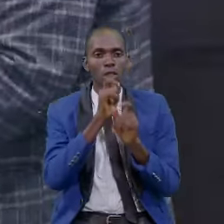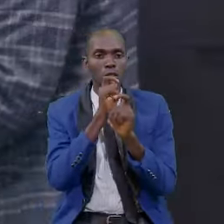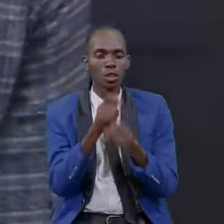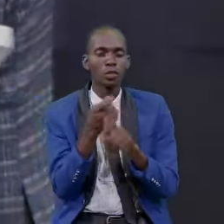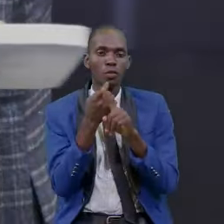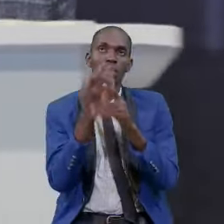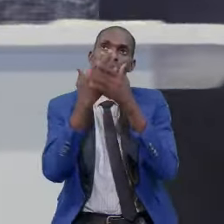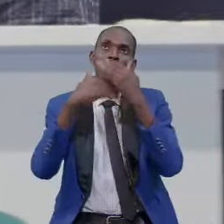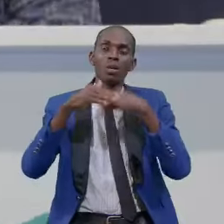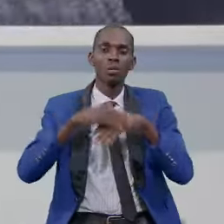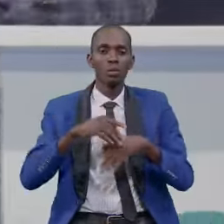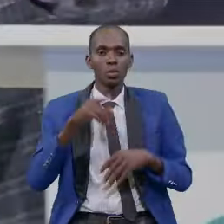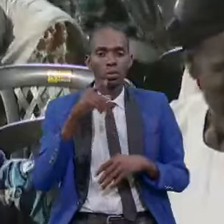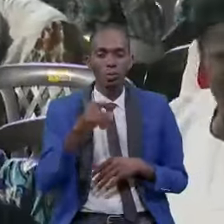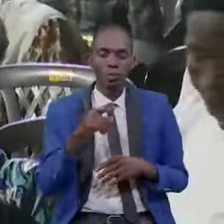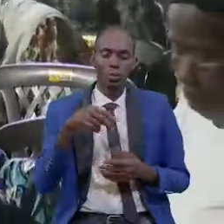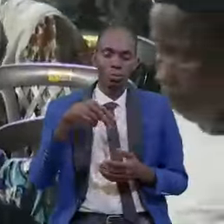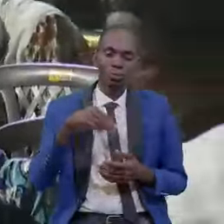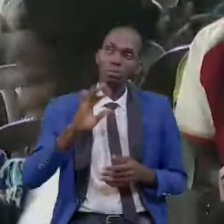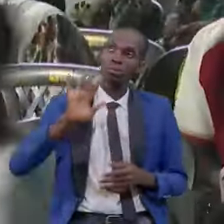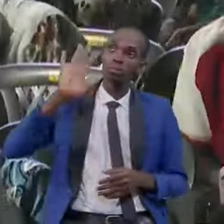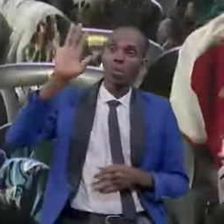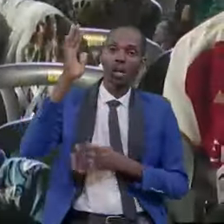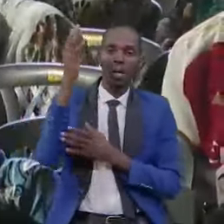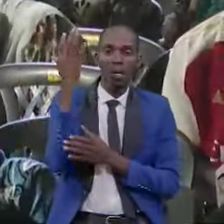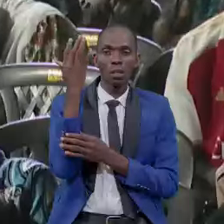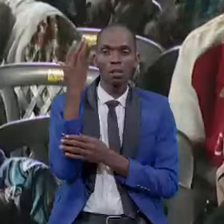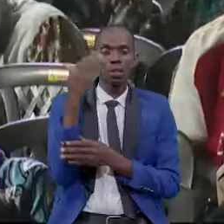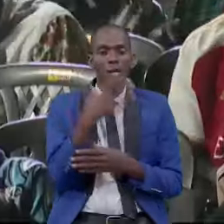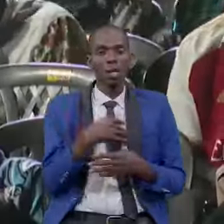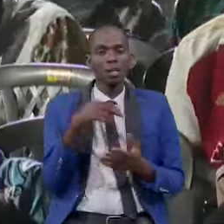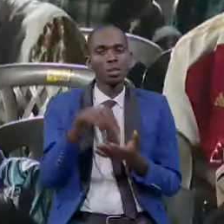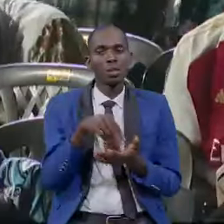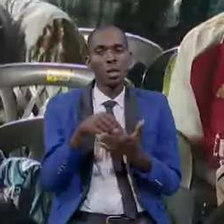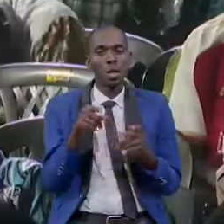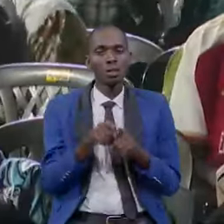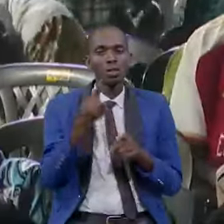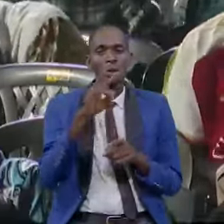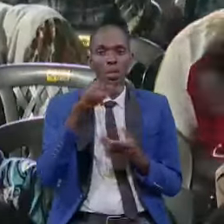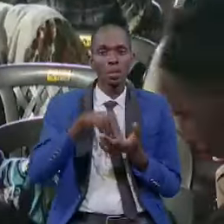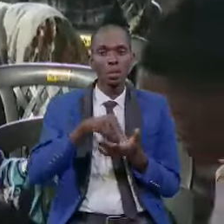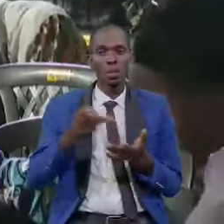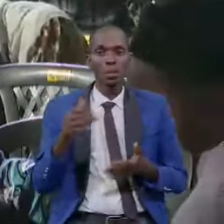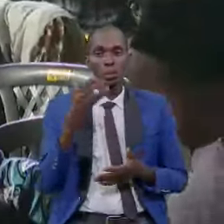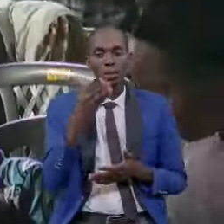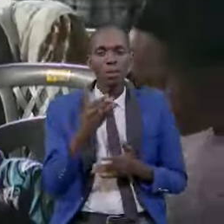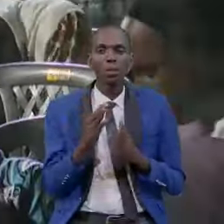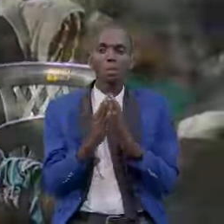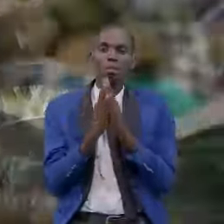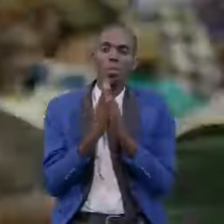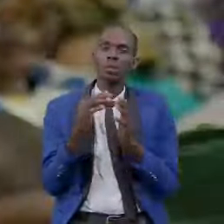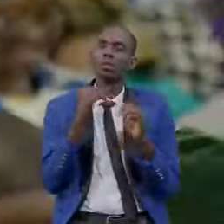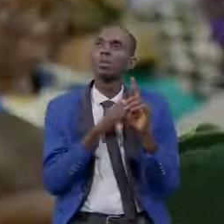hand, you stand up, and while you are standing there, tell the Lord, I'm sorry for the sins